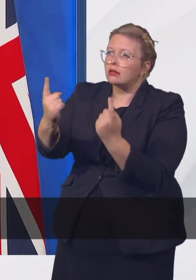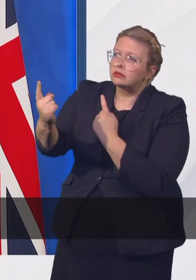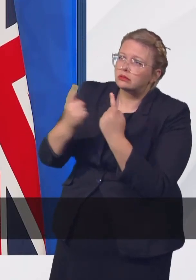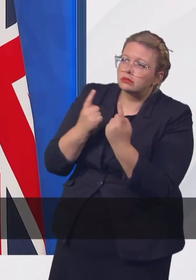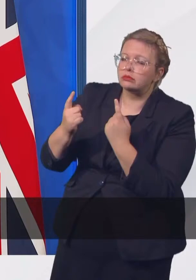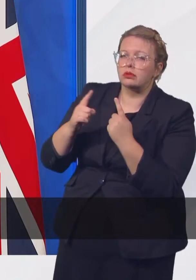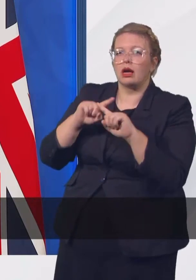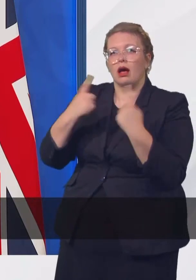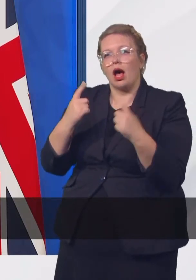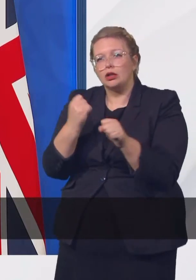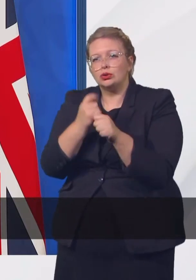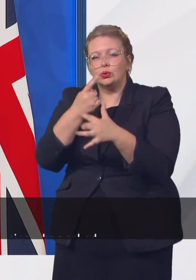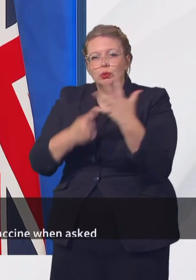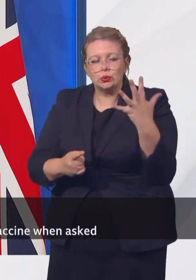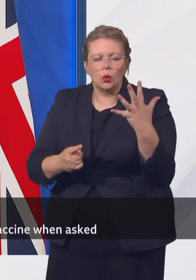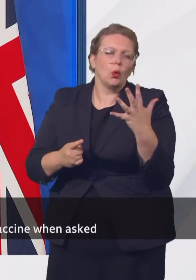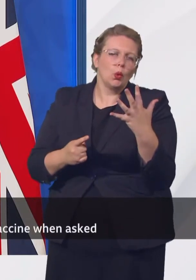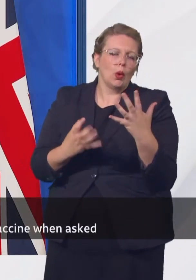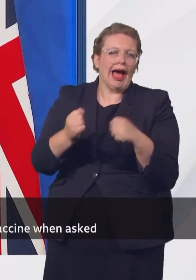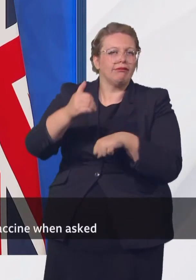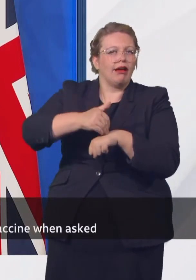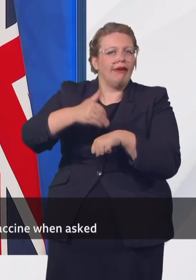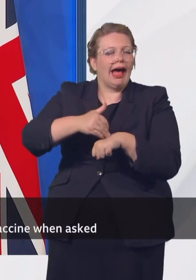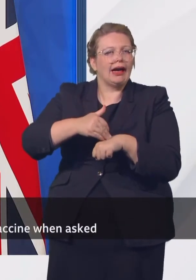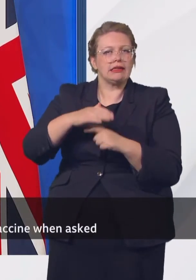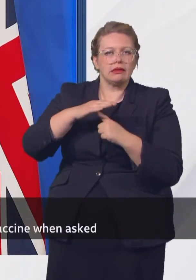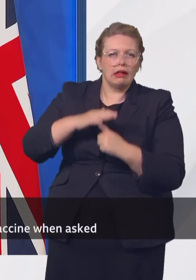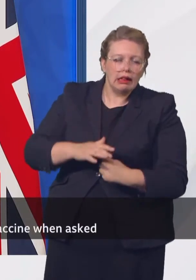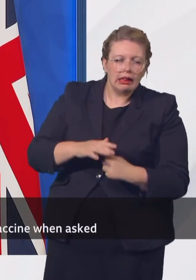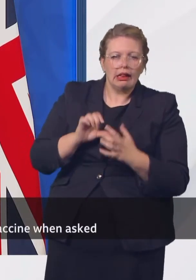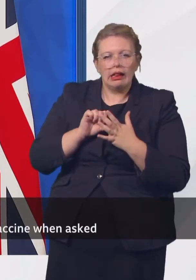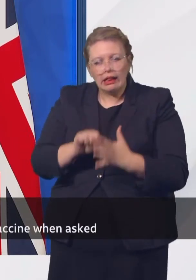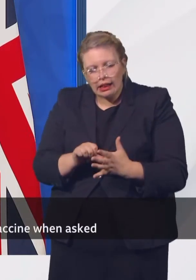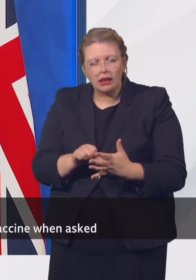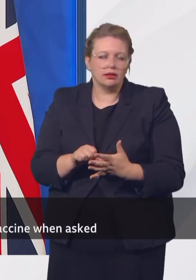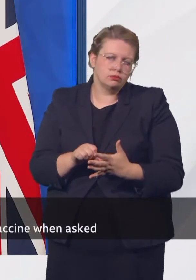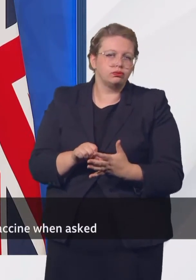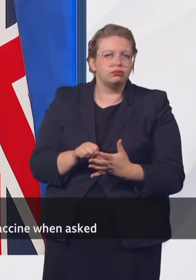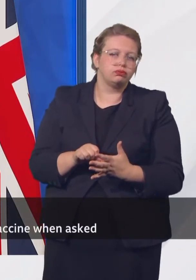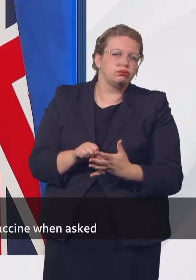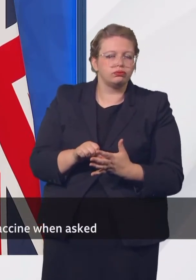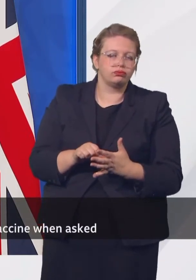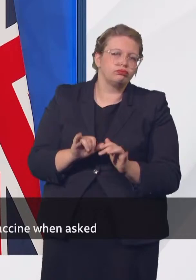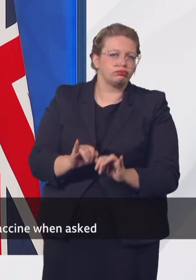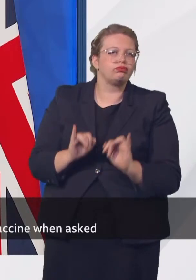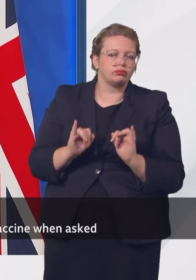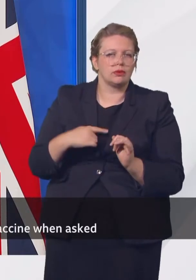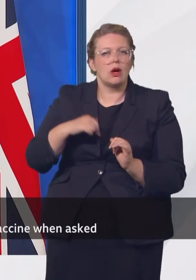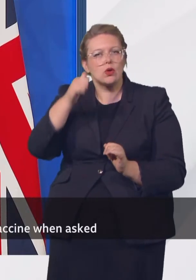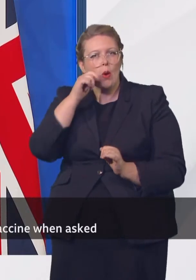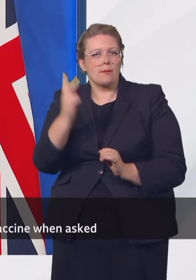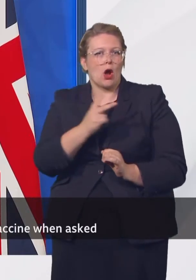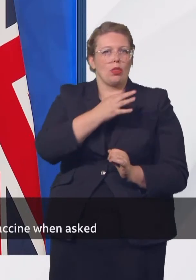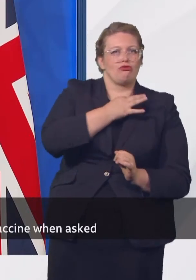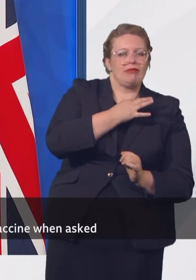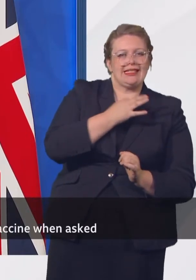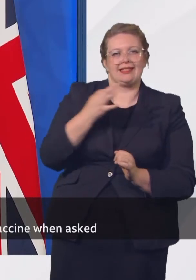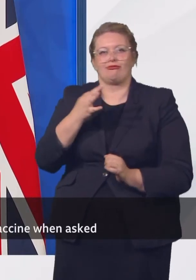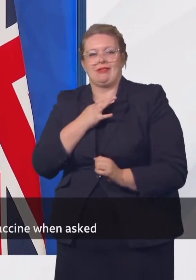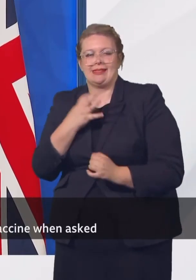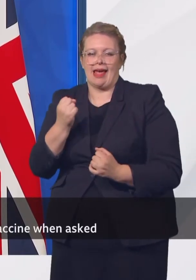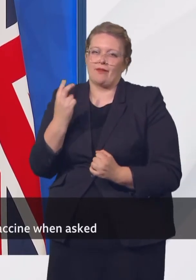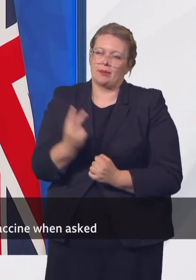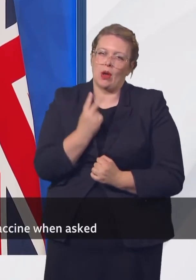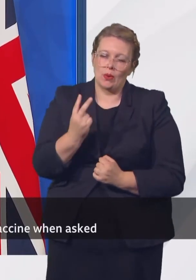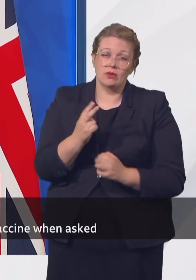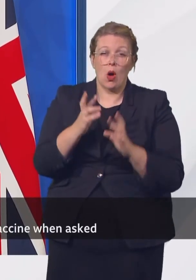allowing care home residents to visit out without, as you say, having then to isolate within the home when they come back. So I